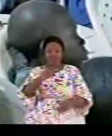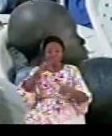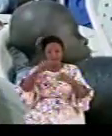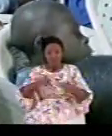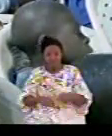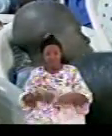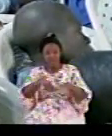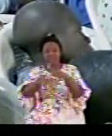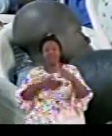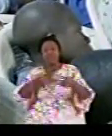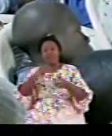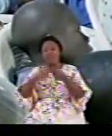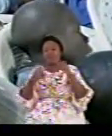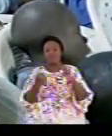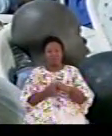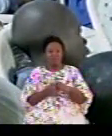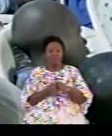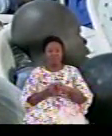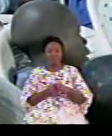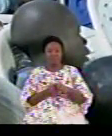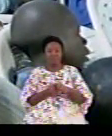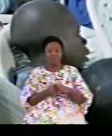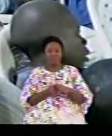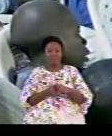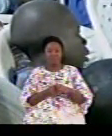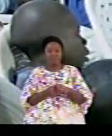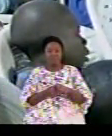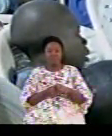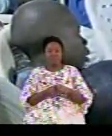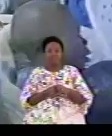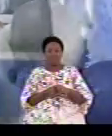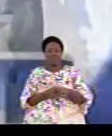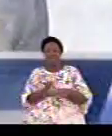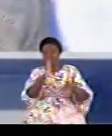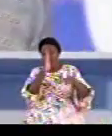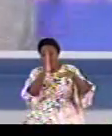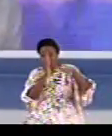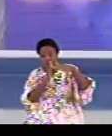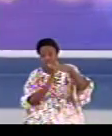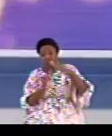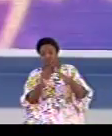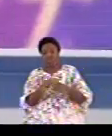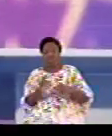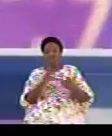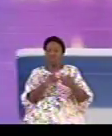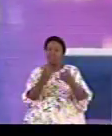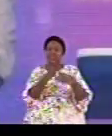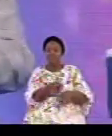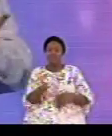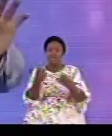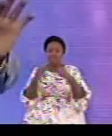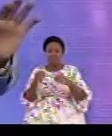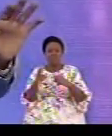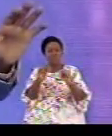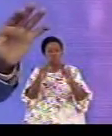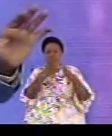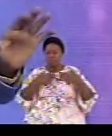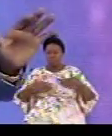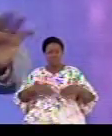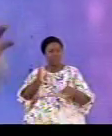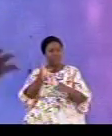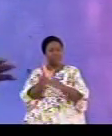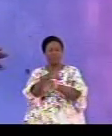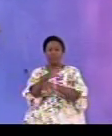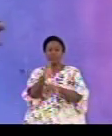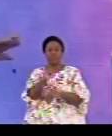jesus name nolines loneliness decay nobody pressurizing them